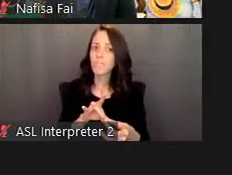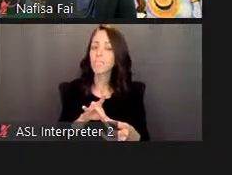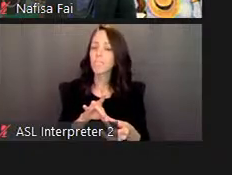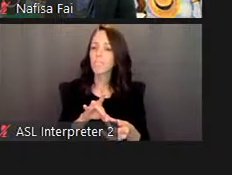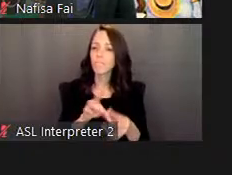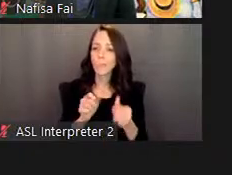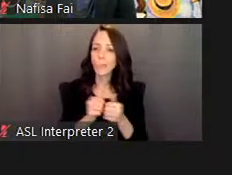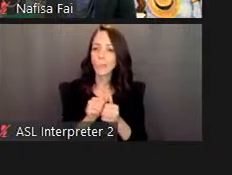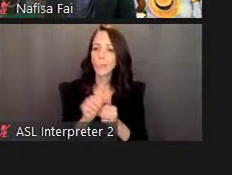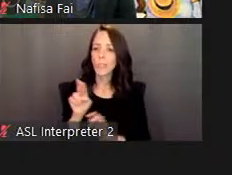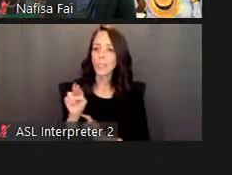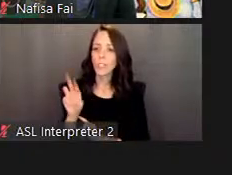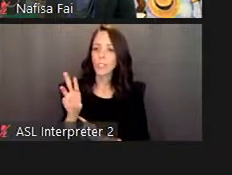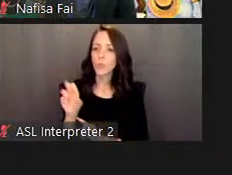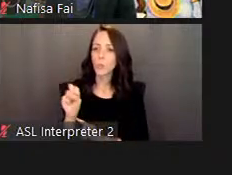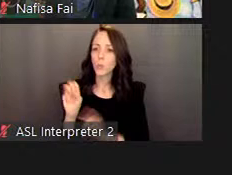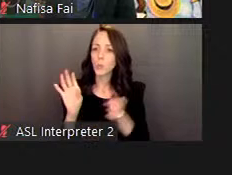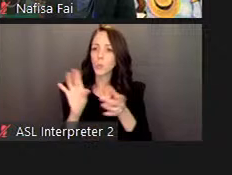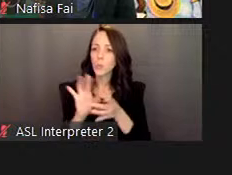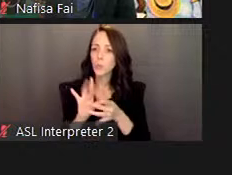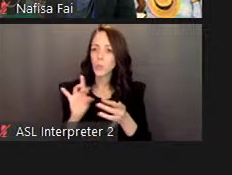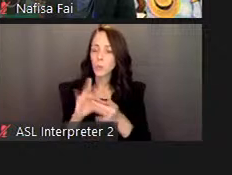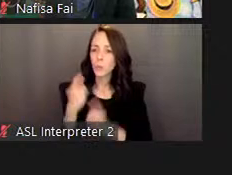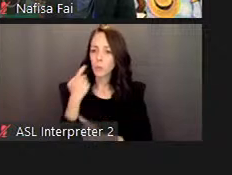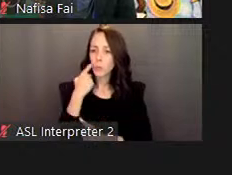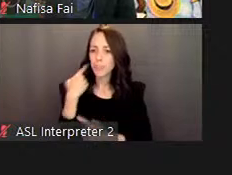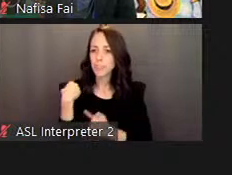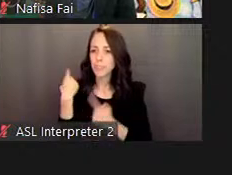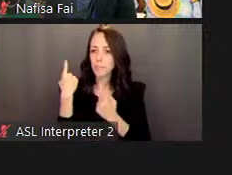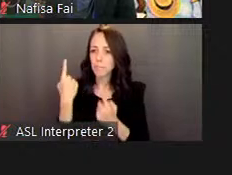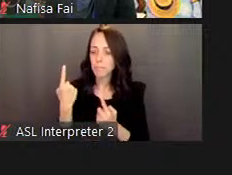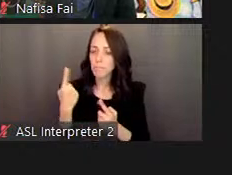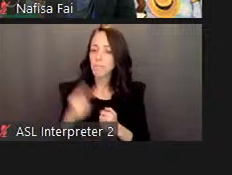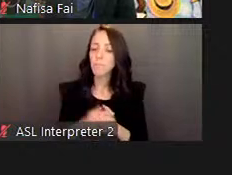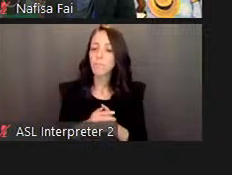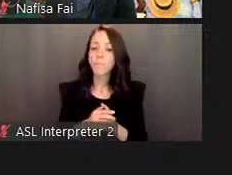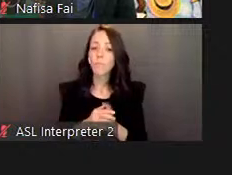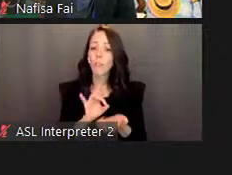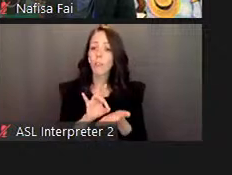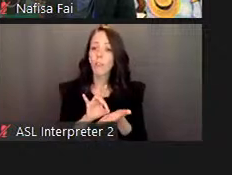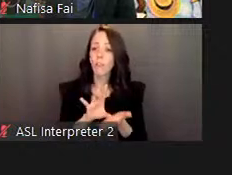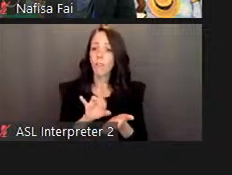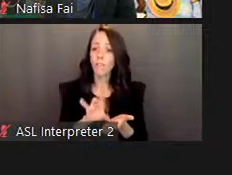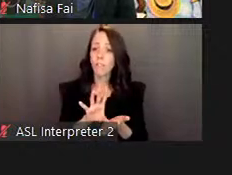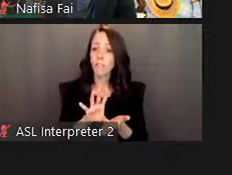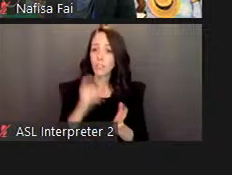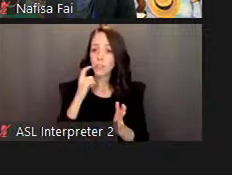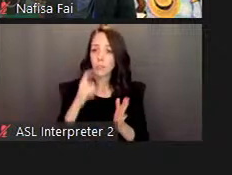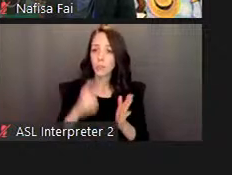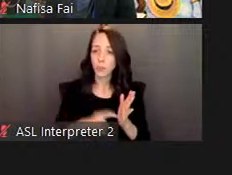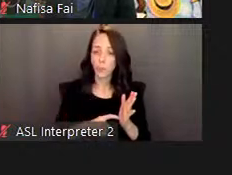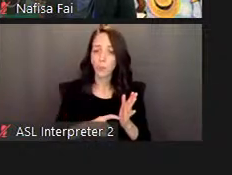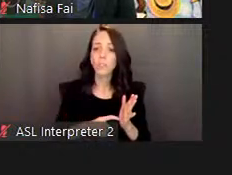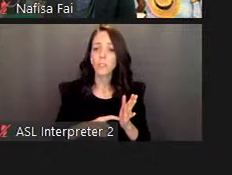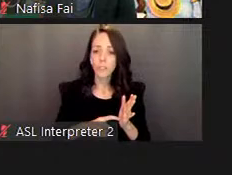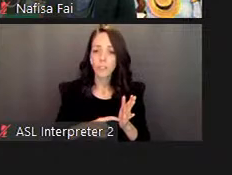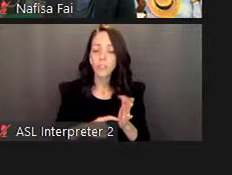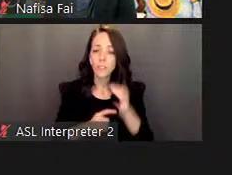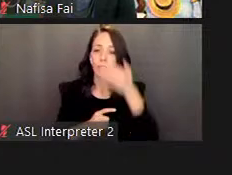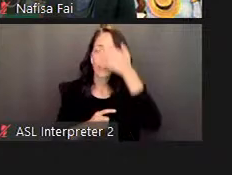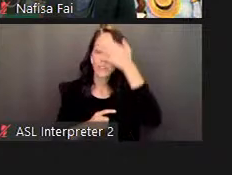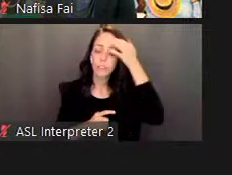news in the recent months, and that is the eviction notices and such.